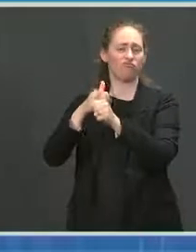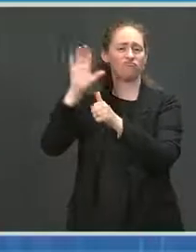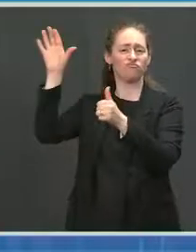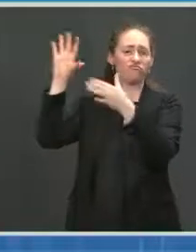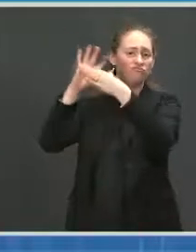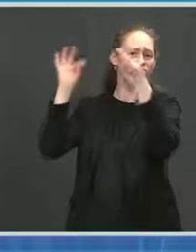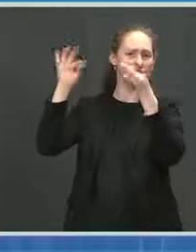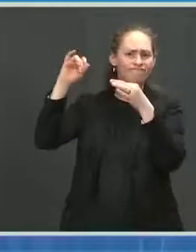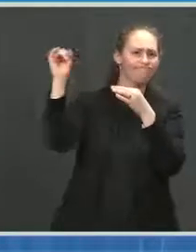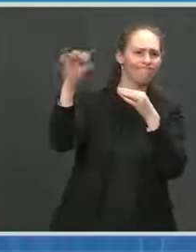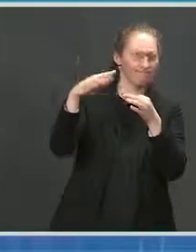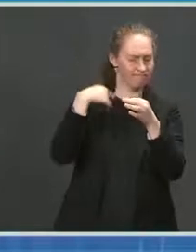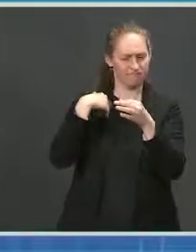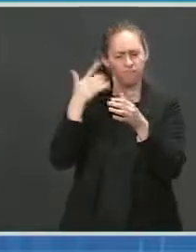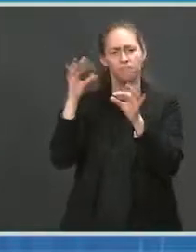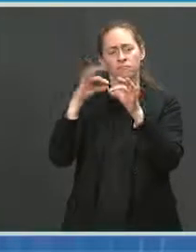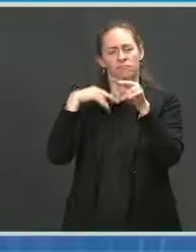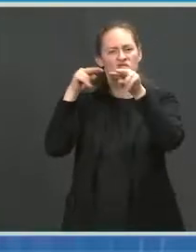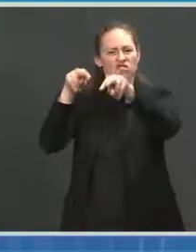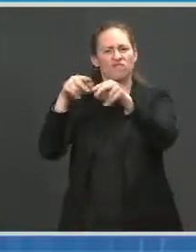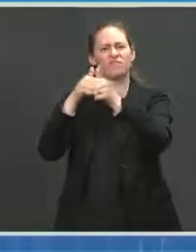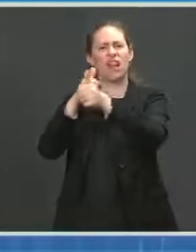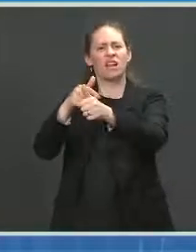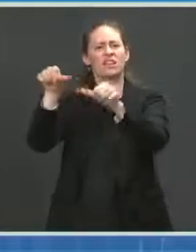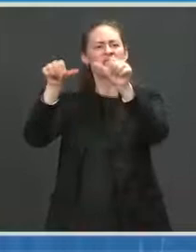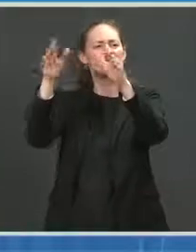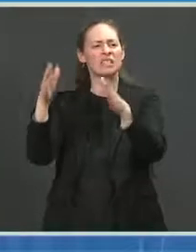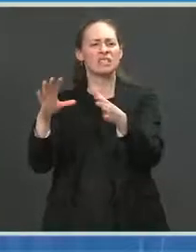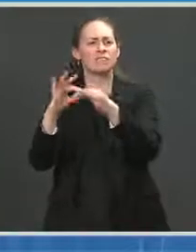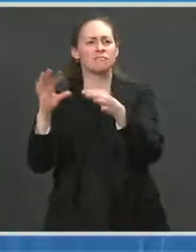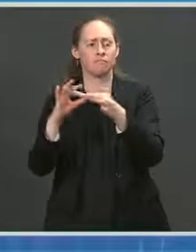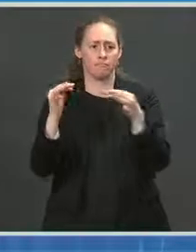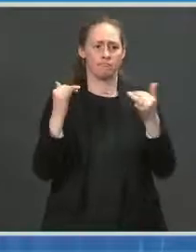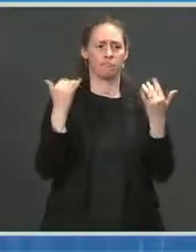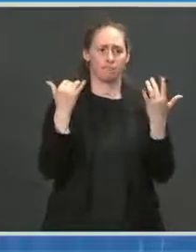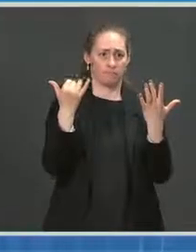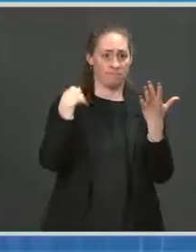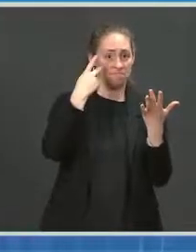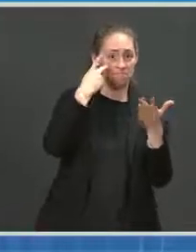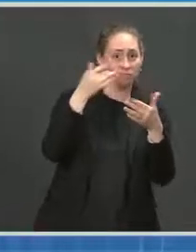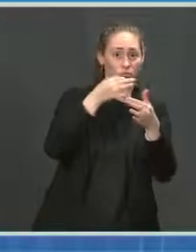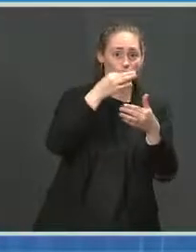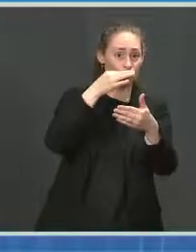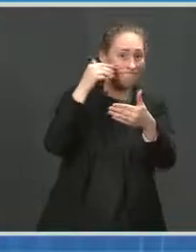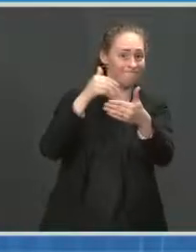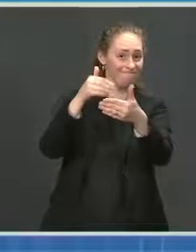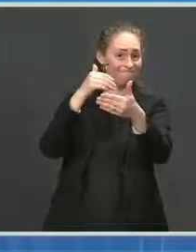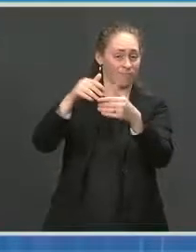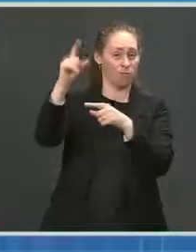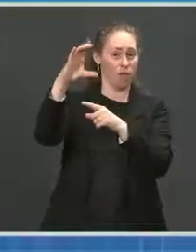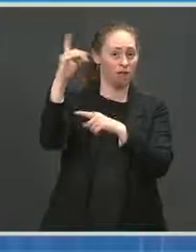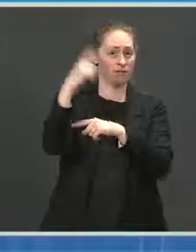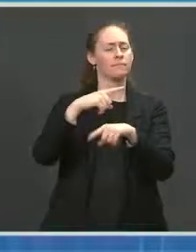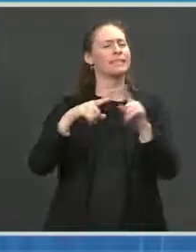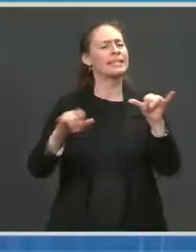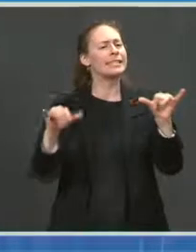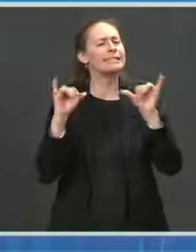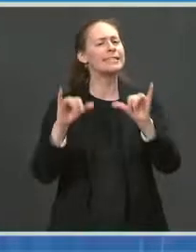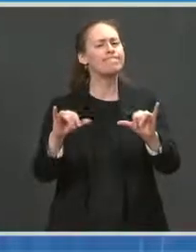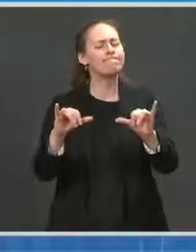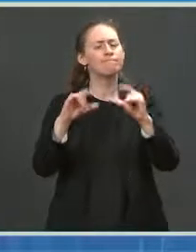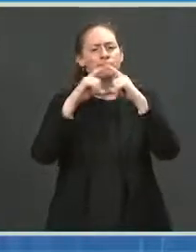scientists, and we've got 12 more days to go till we get there. So please mask up, everybody, because it does save lives. Next